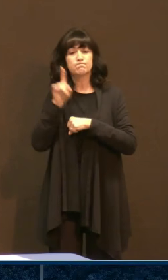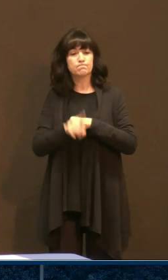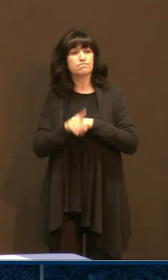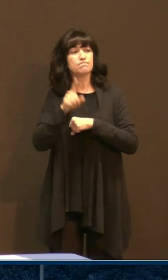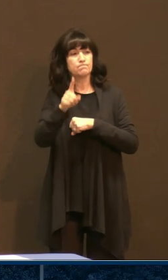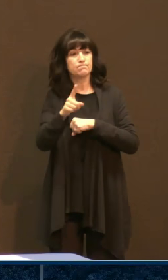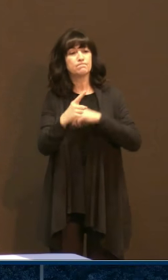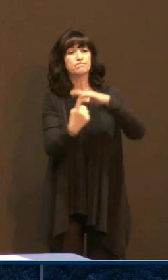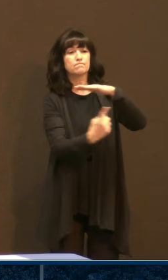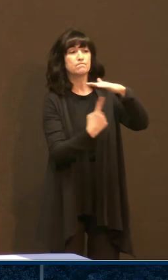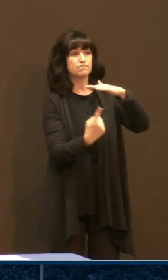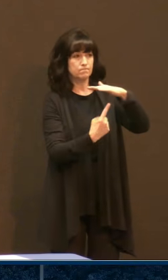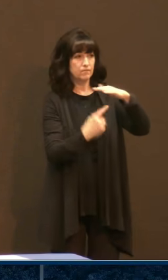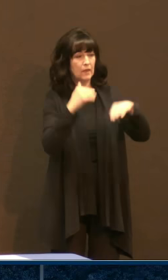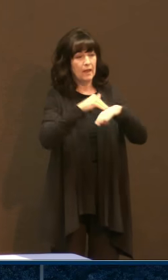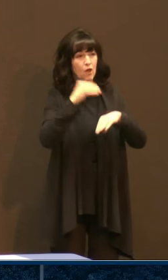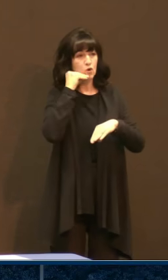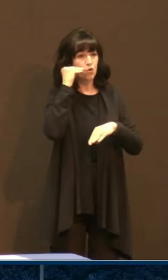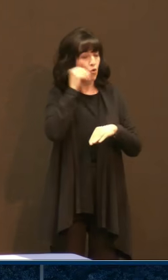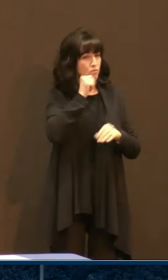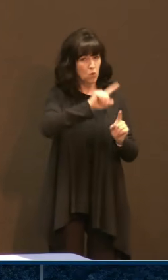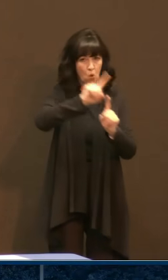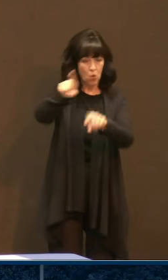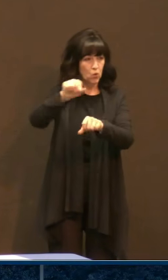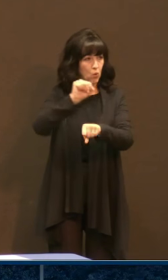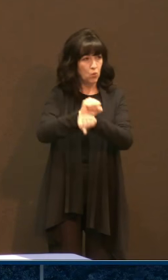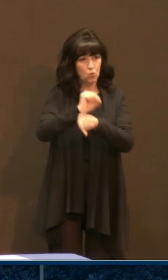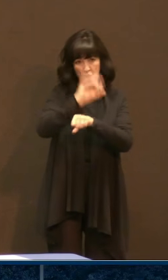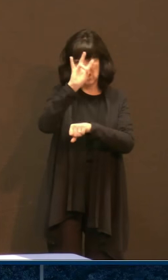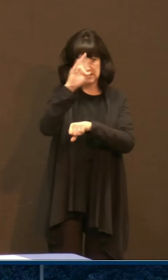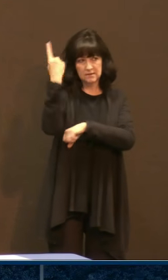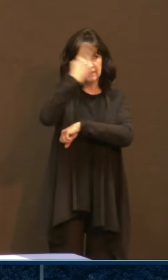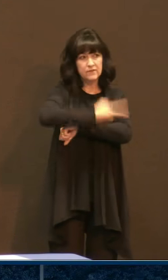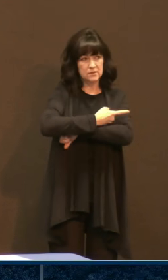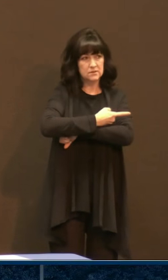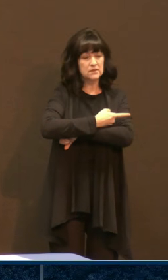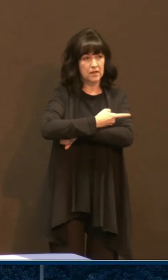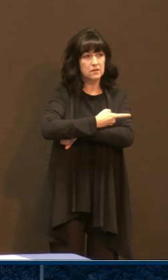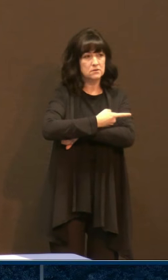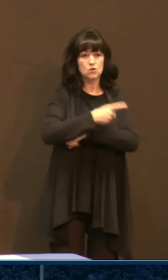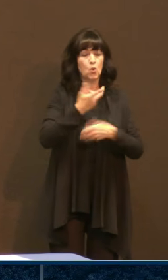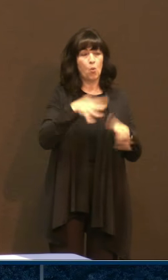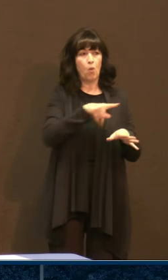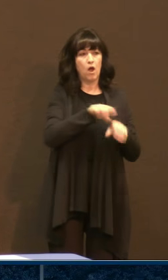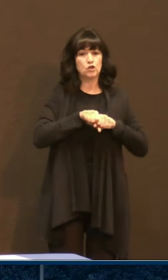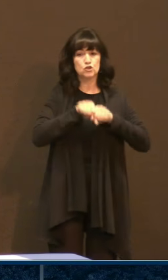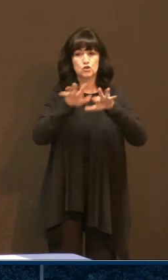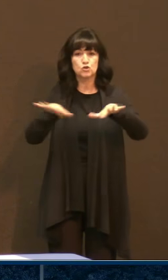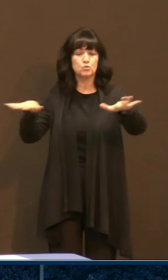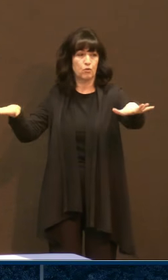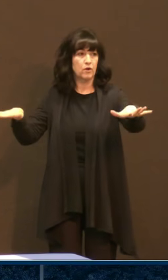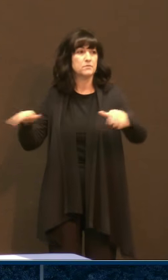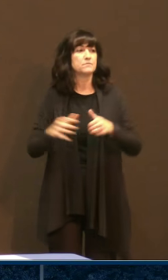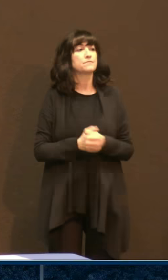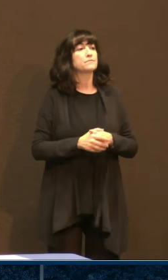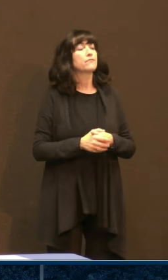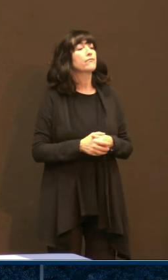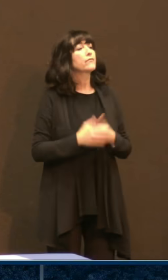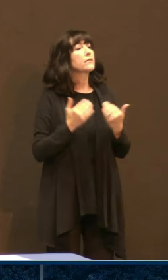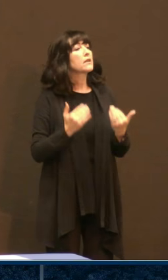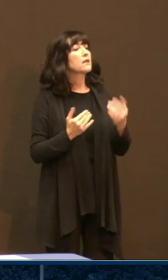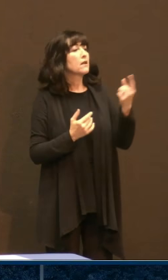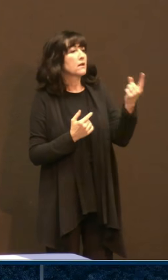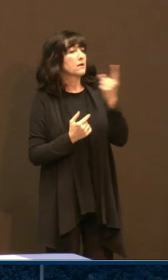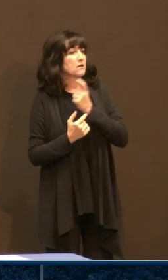infect other individuals. And about nursing homes, I wanted to ask, for those who live in a nursing home or another long-term